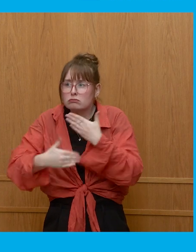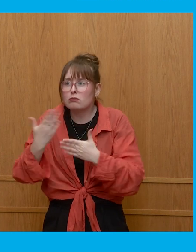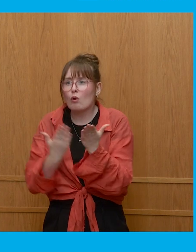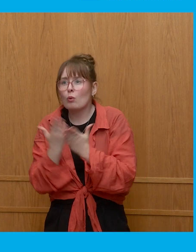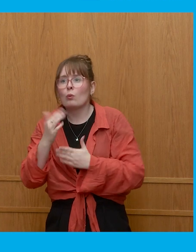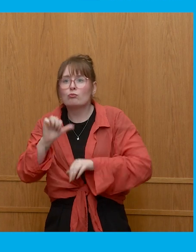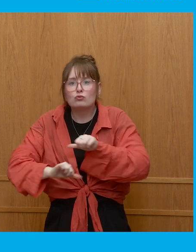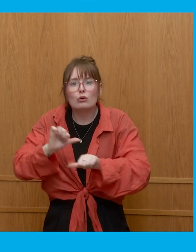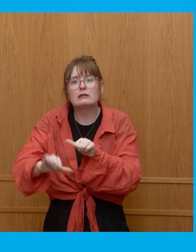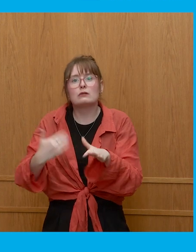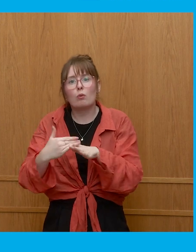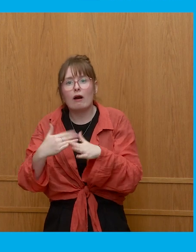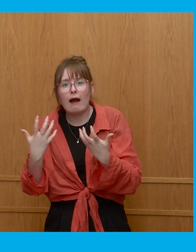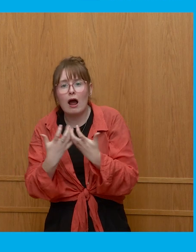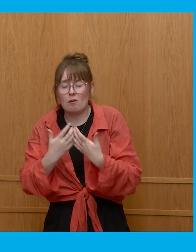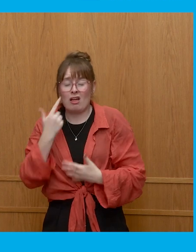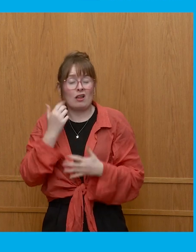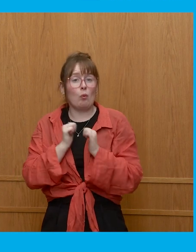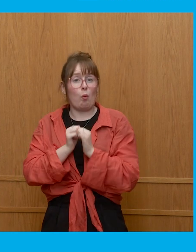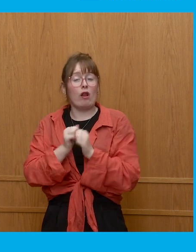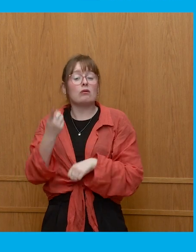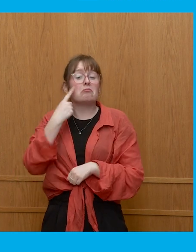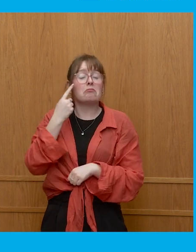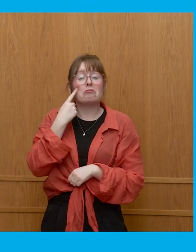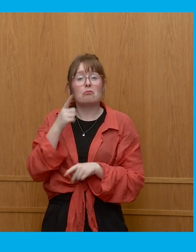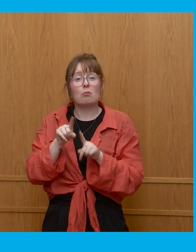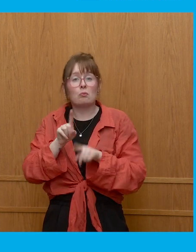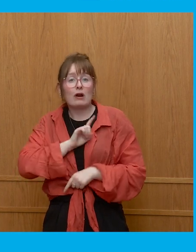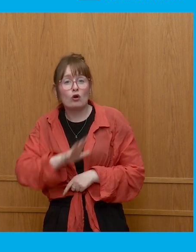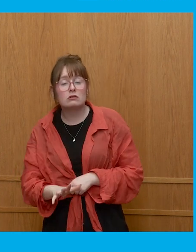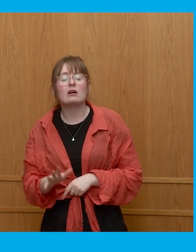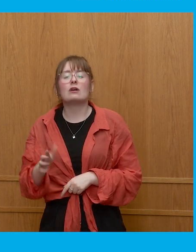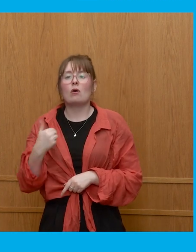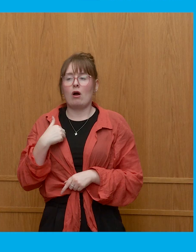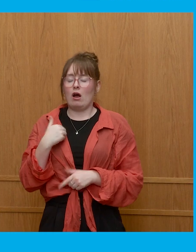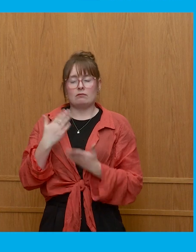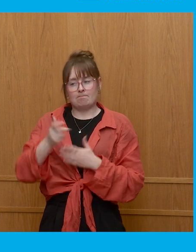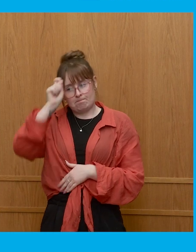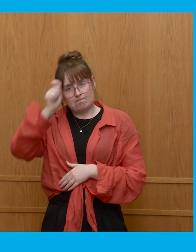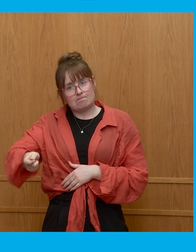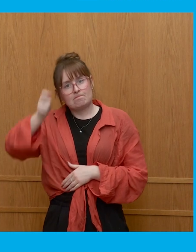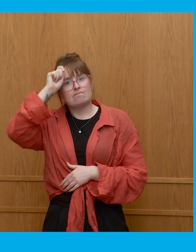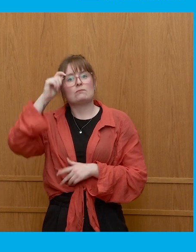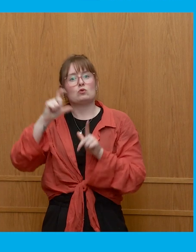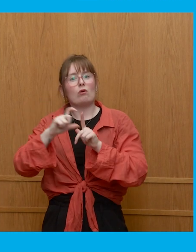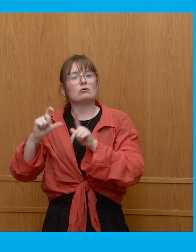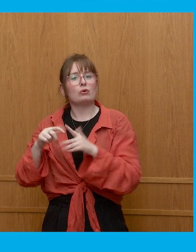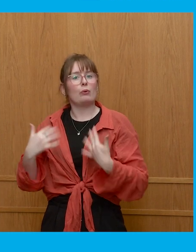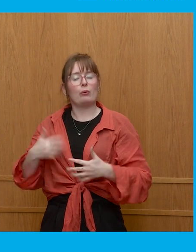process. But it's worthwhile to do it. So I have a great admiration towards Donald